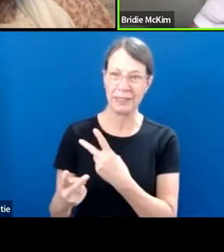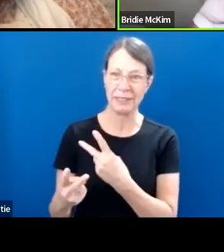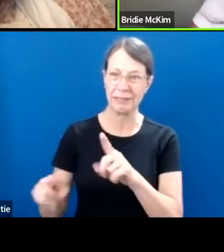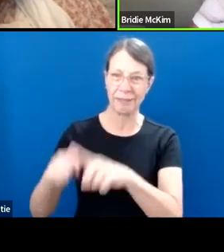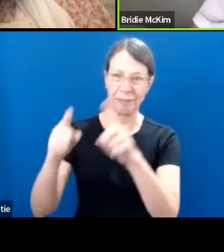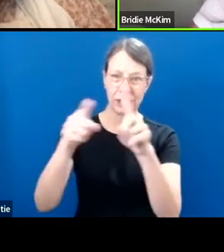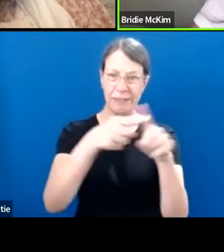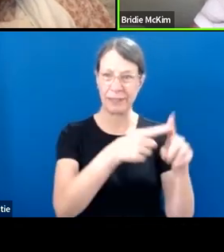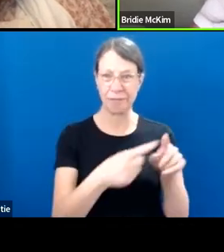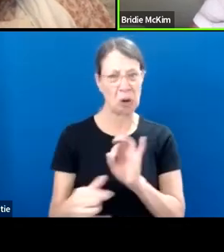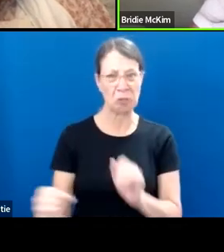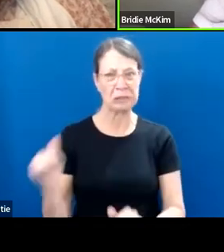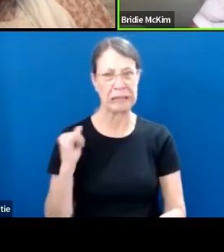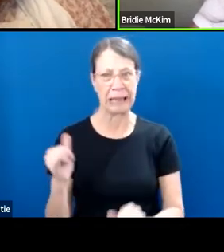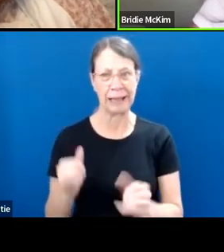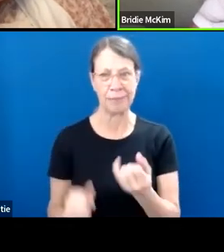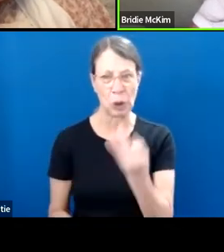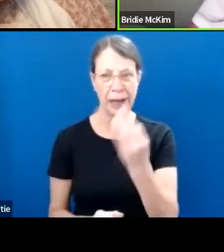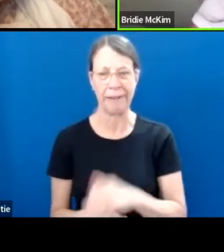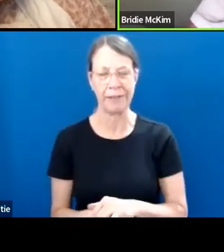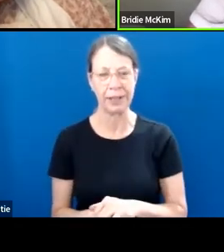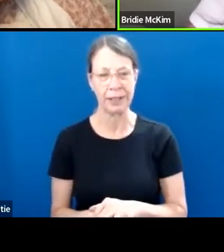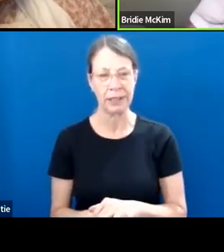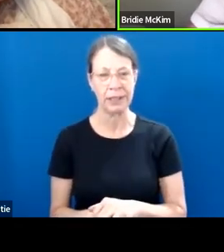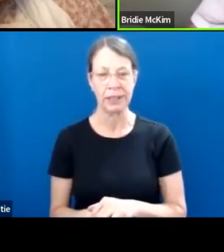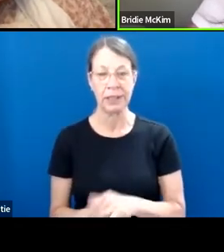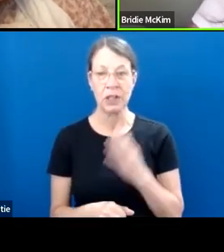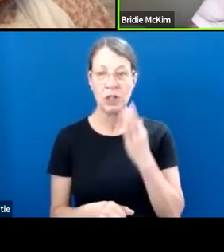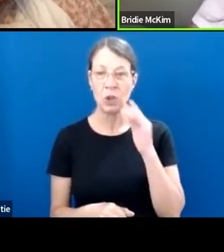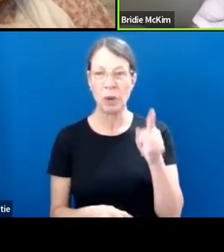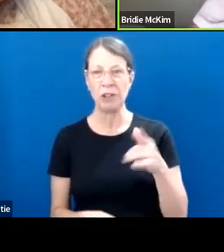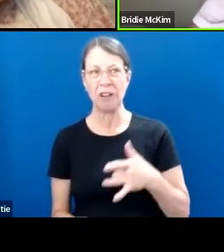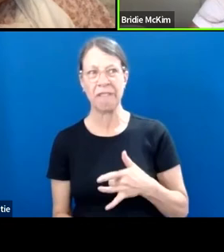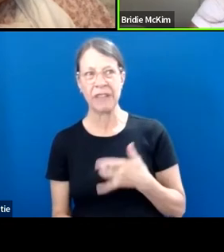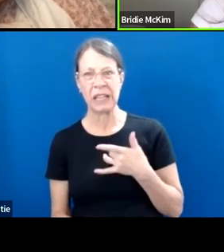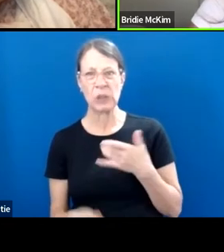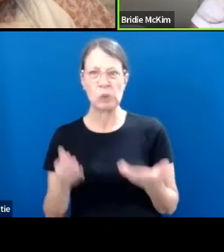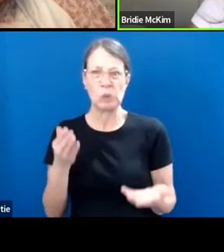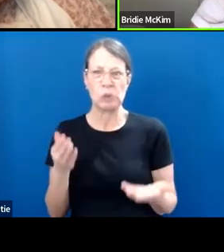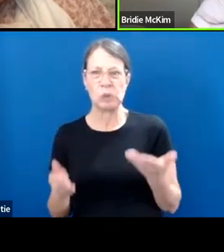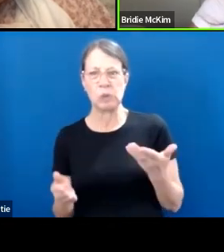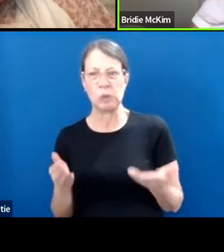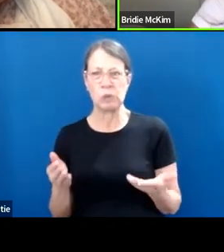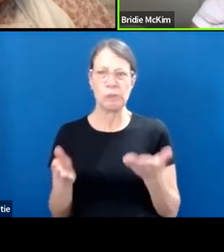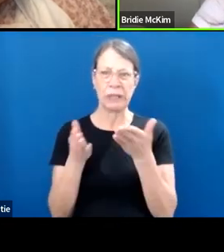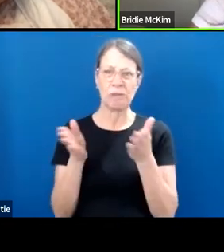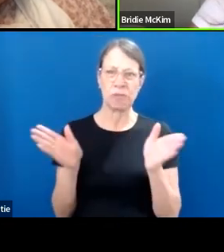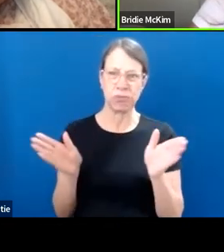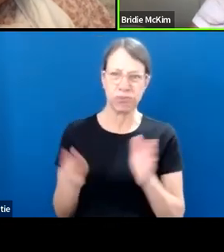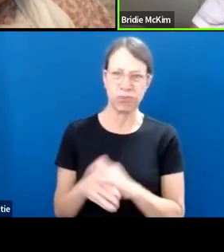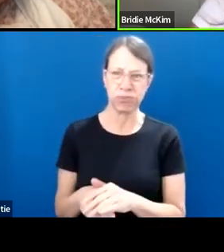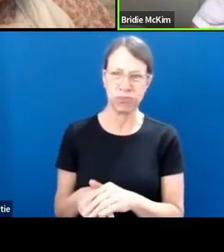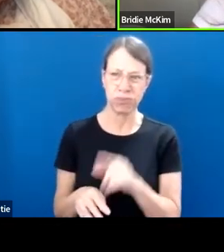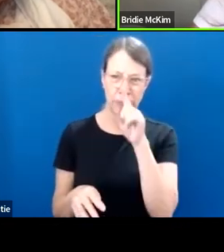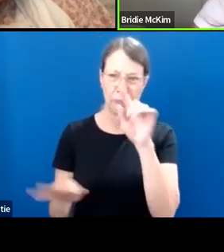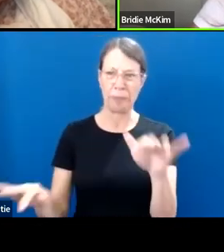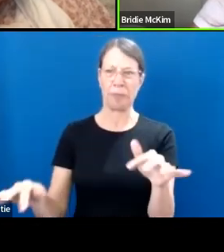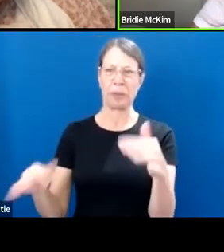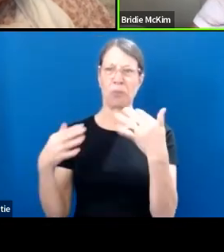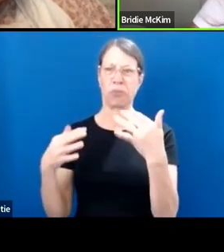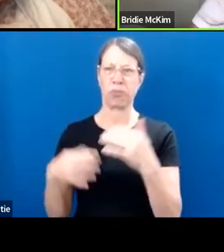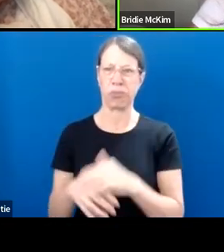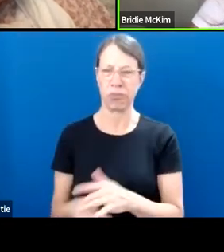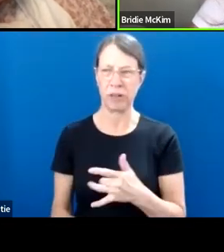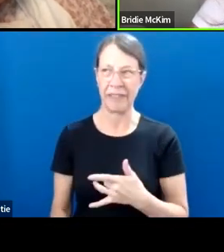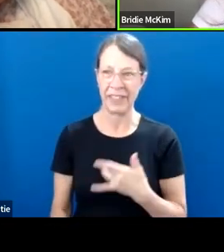What strategies do you use when you're feeling a bit vulnerable, or might feel a bit out of depth,